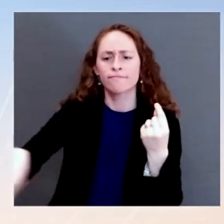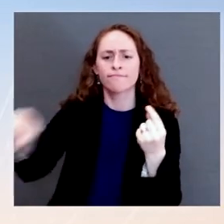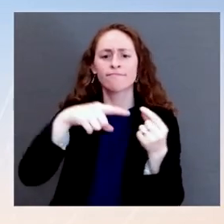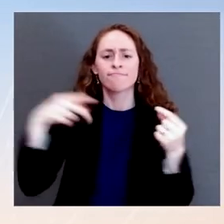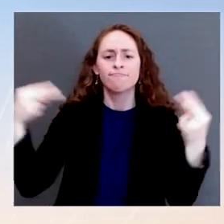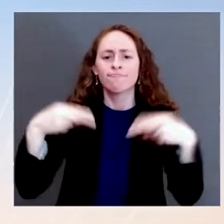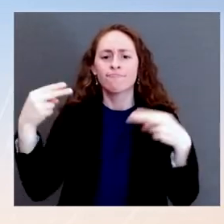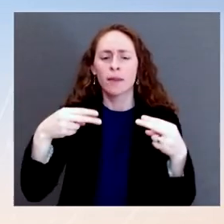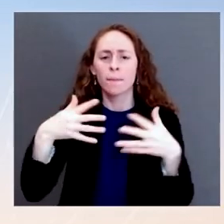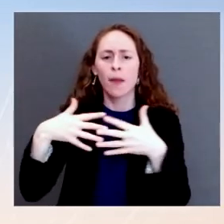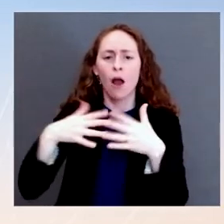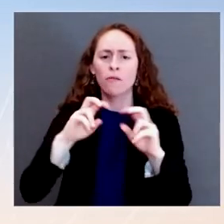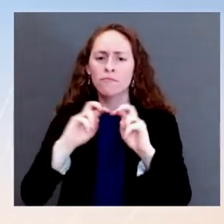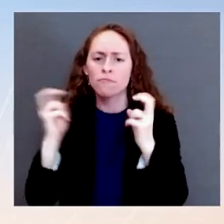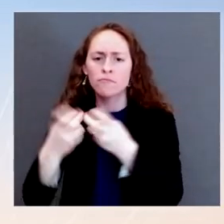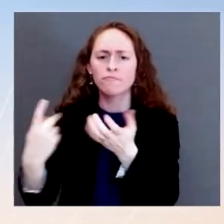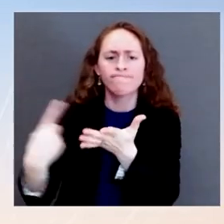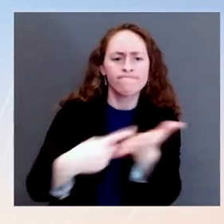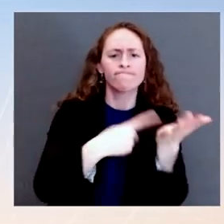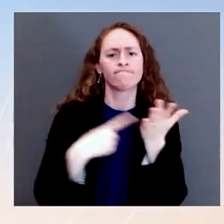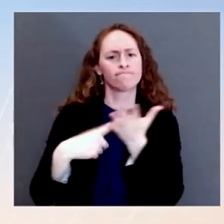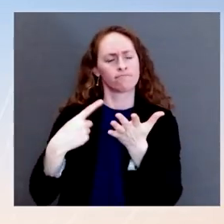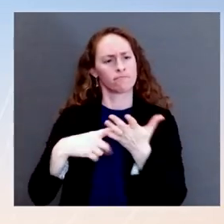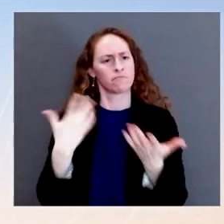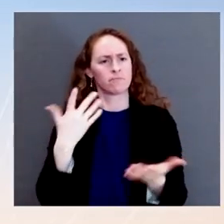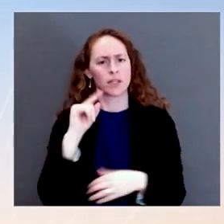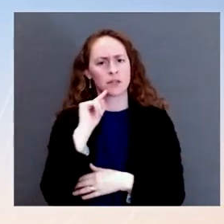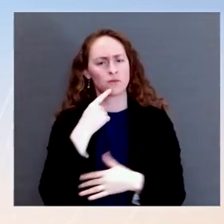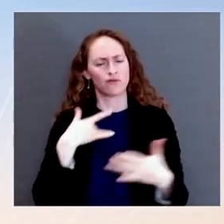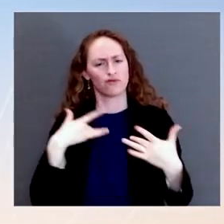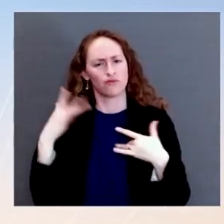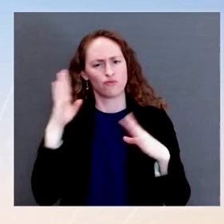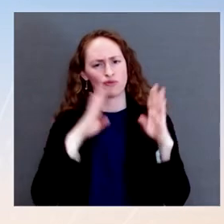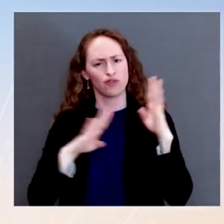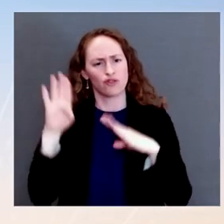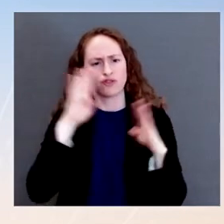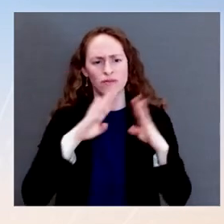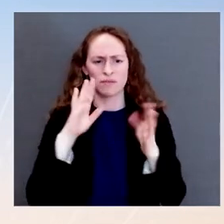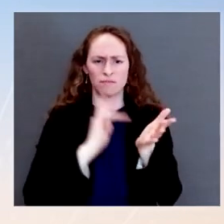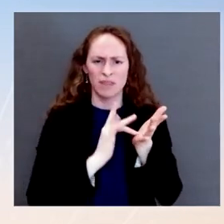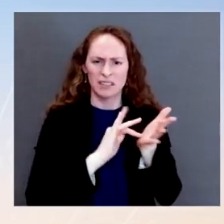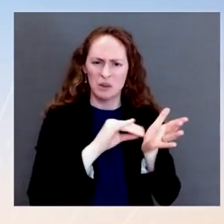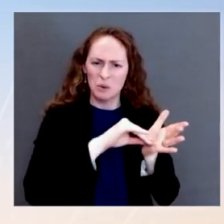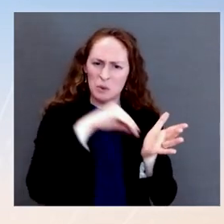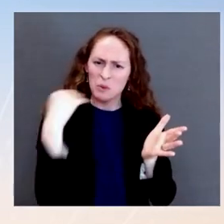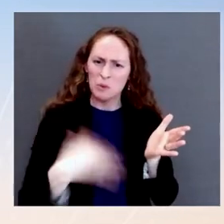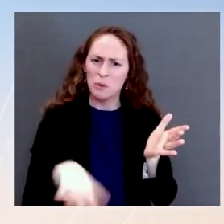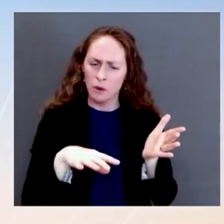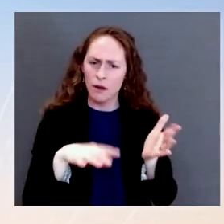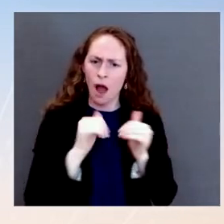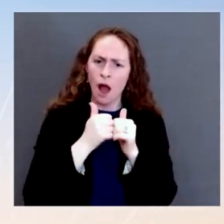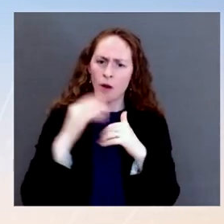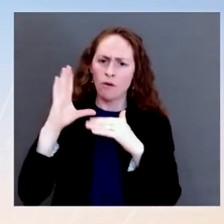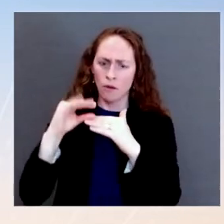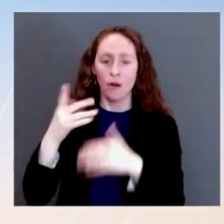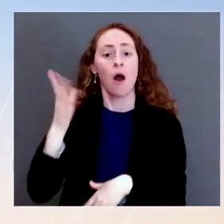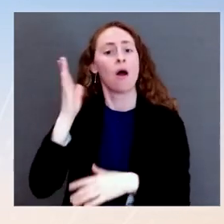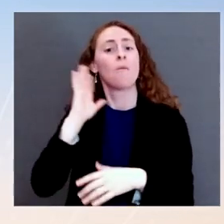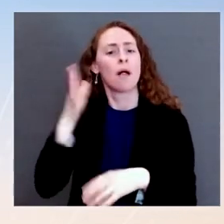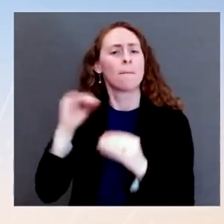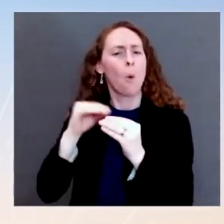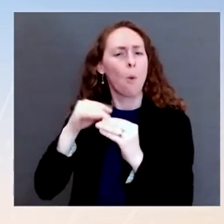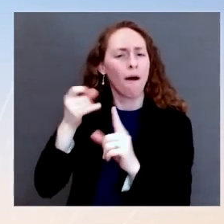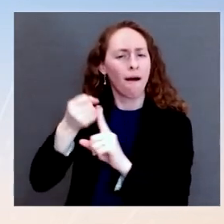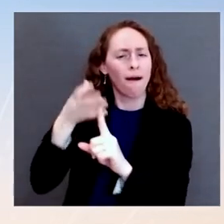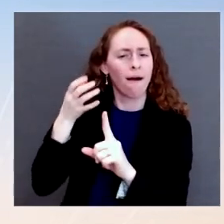discuss their conversation and the plights of the people he's meeting with. The 3 people he's meeting with struggle to pay for insulin,